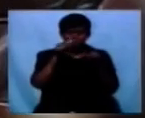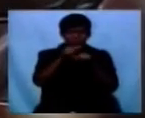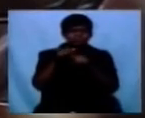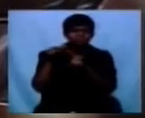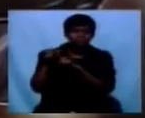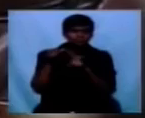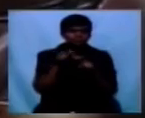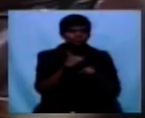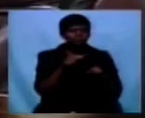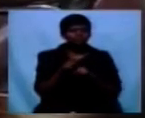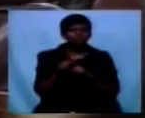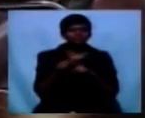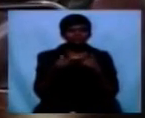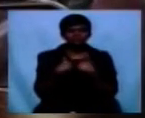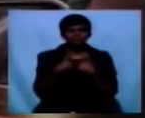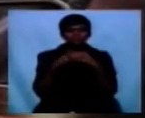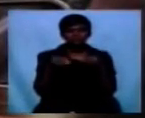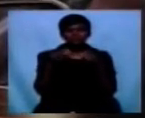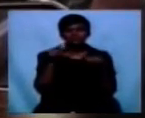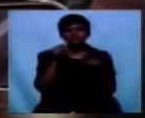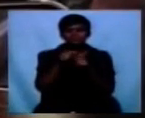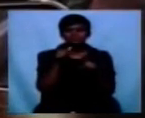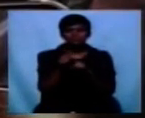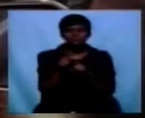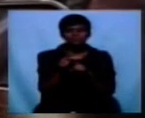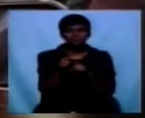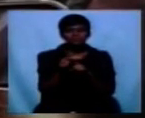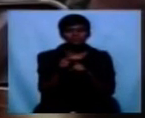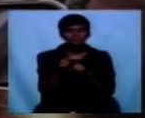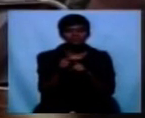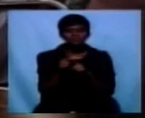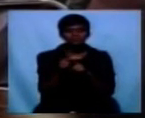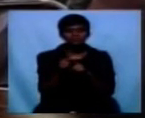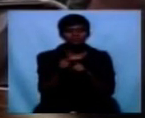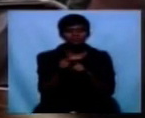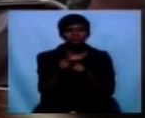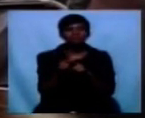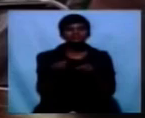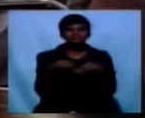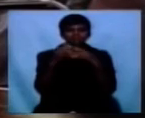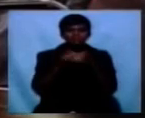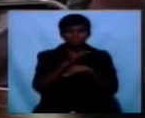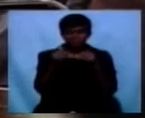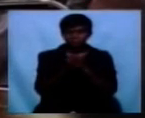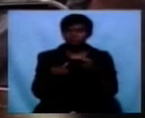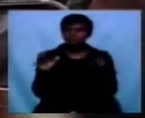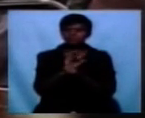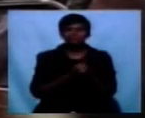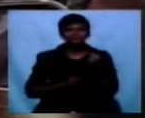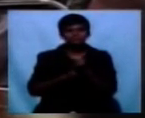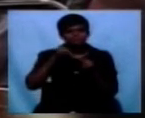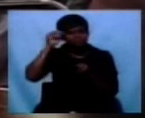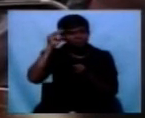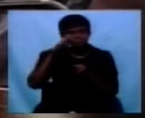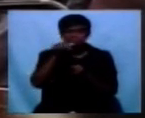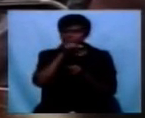civil servants failed me. I have given them the target, the Grevajo. One thing people would want you, support. We saw at some point a minister of agriculture